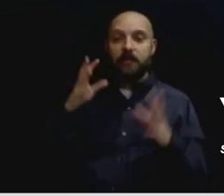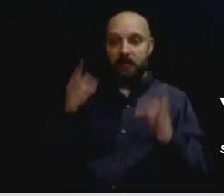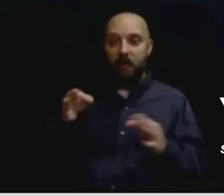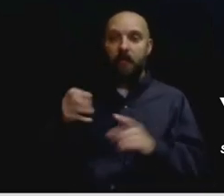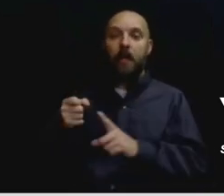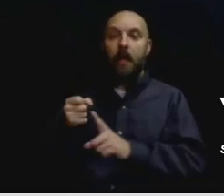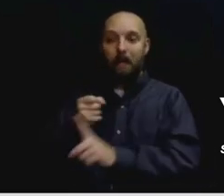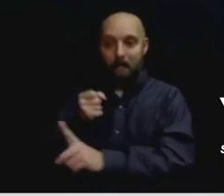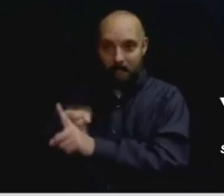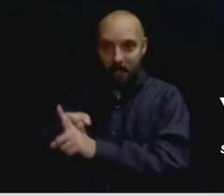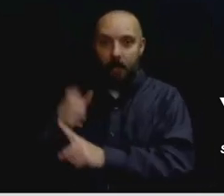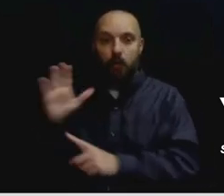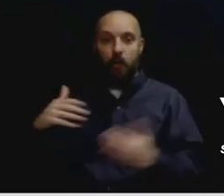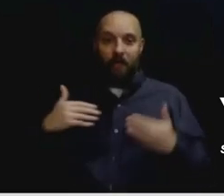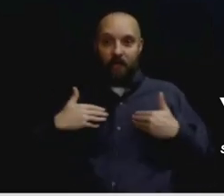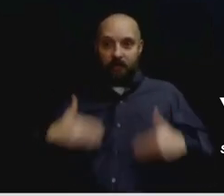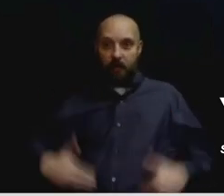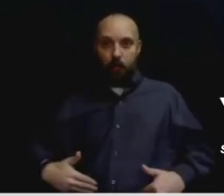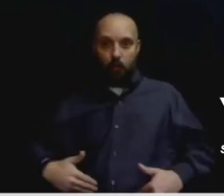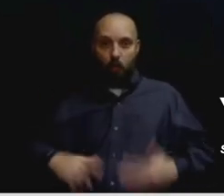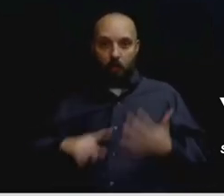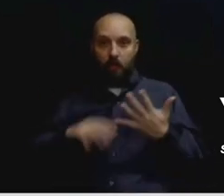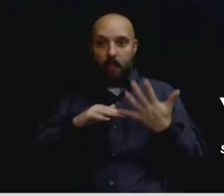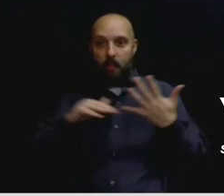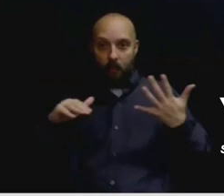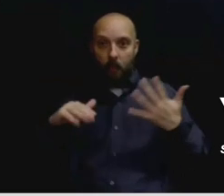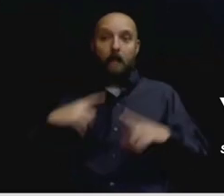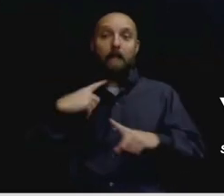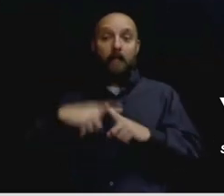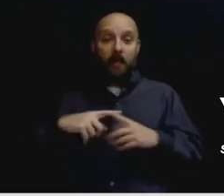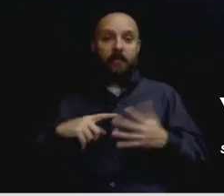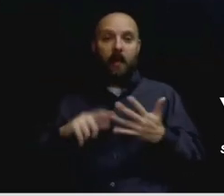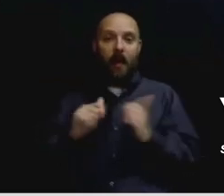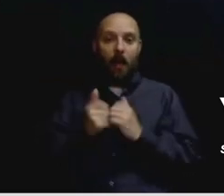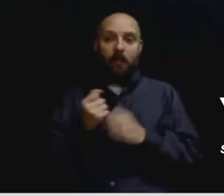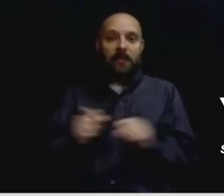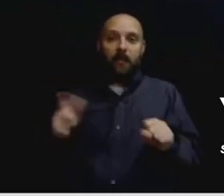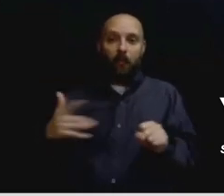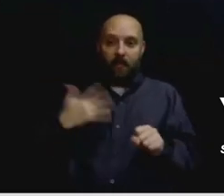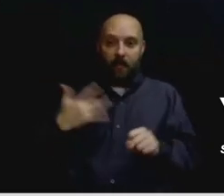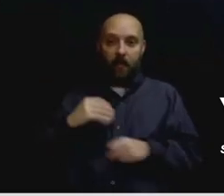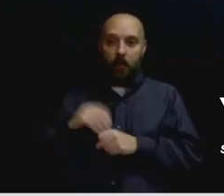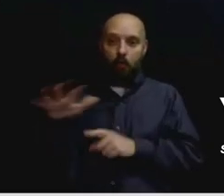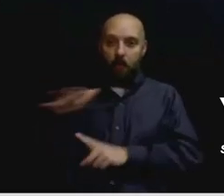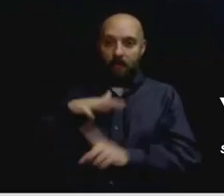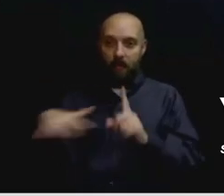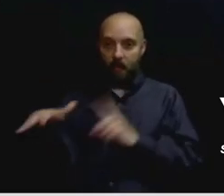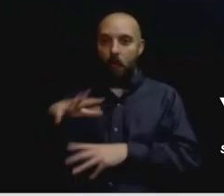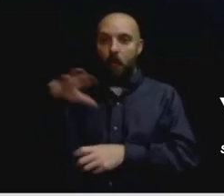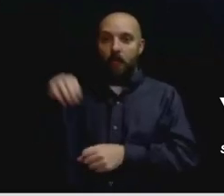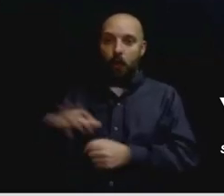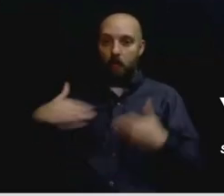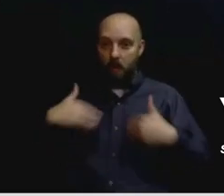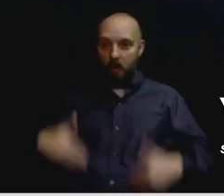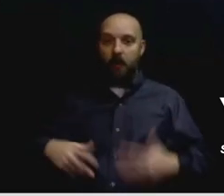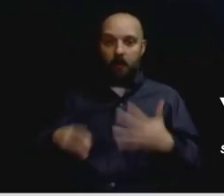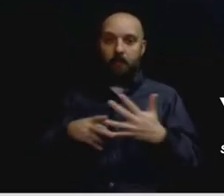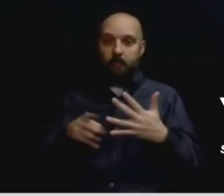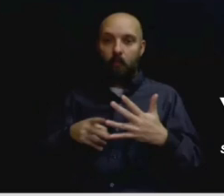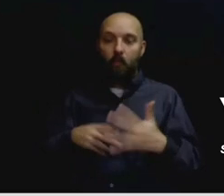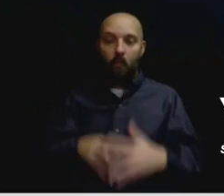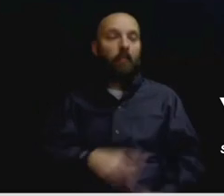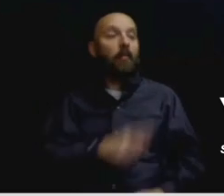your physiological level, as well as how safe you feel in your environment and within your body.